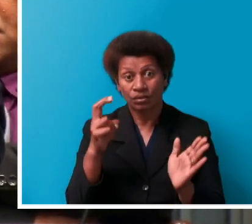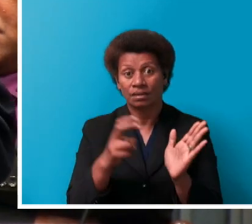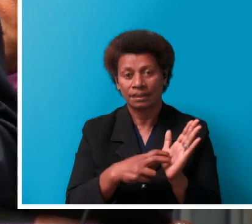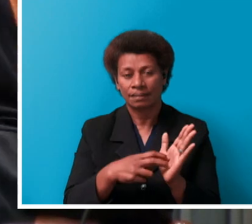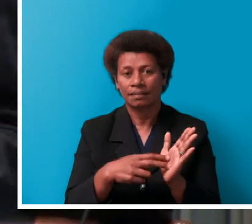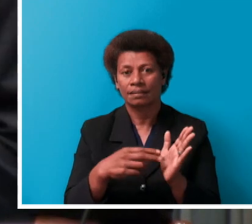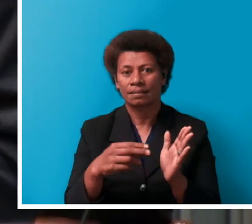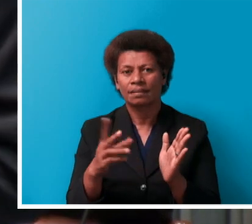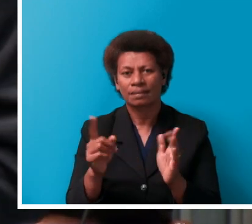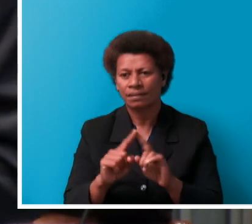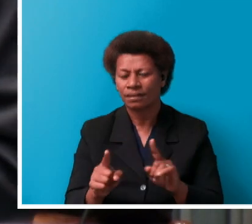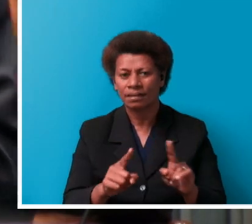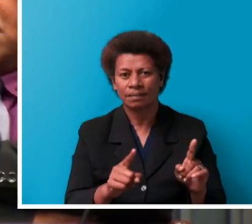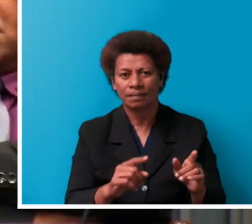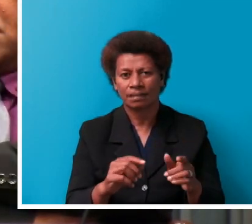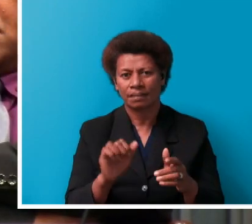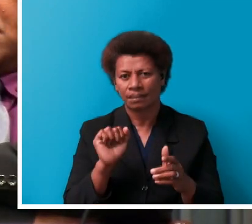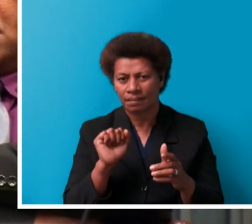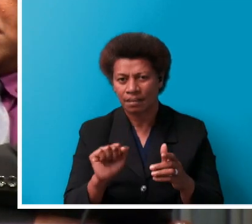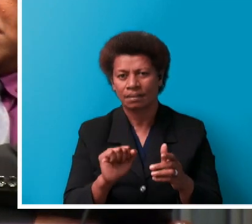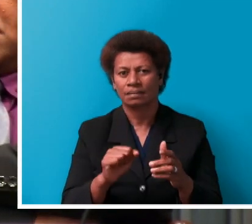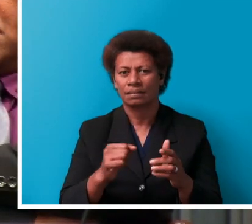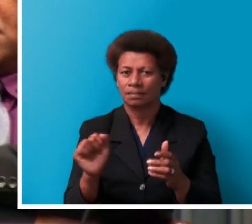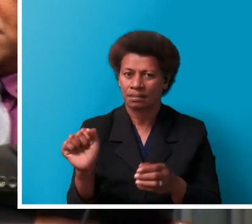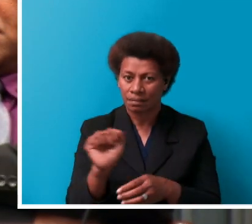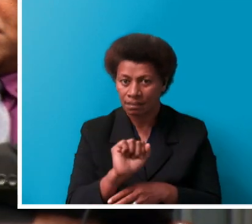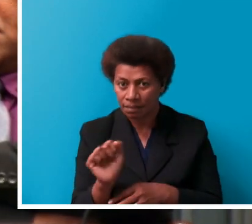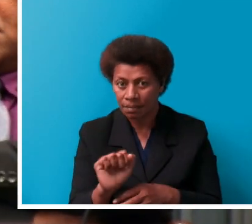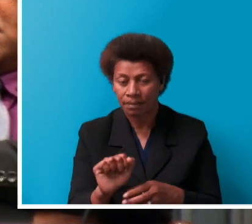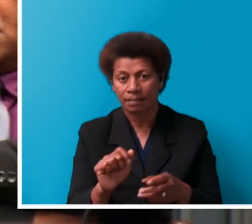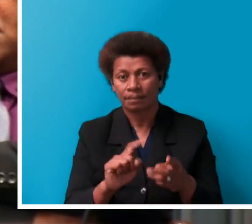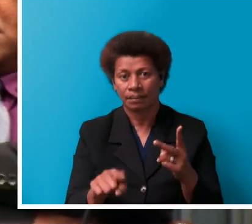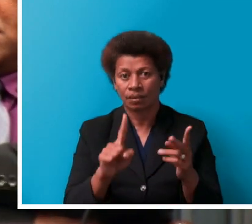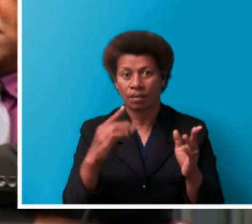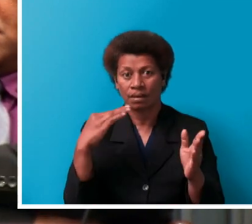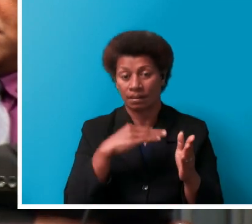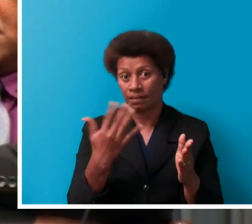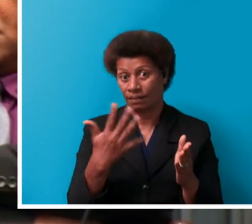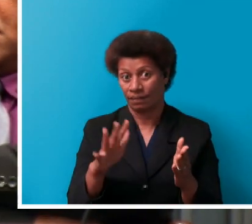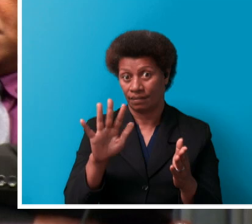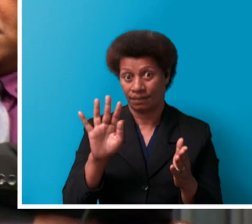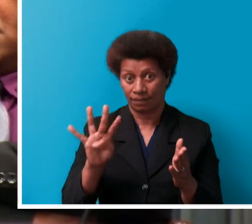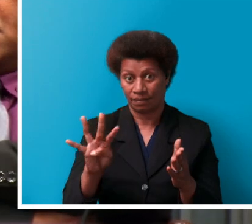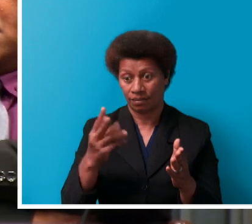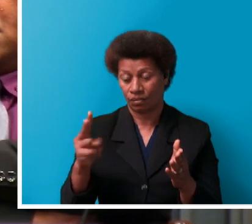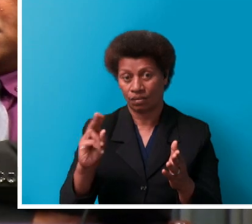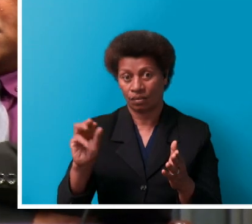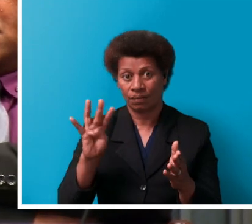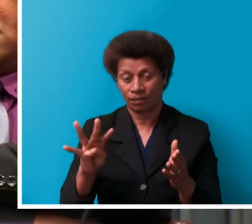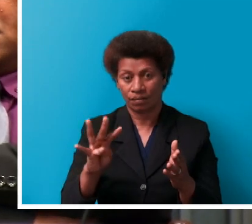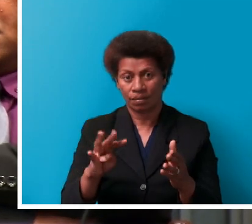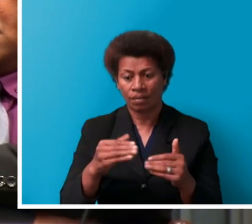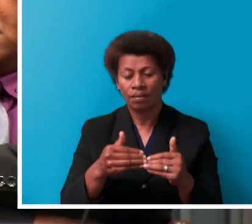from 148,000 in 2023 to 154,000 in 2024, our